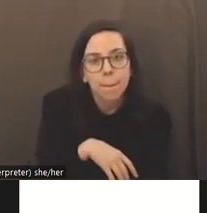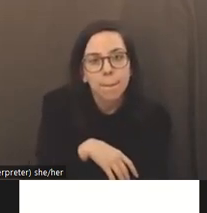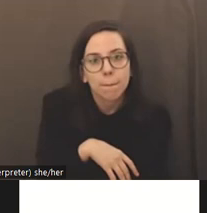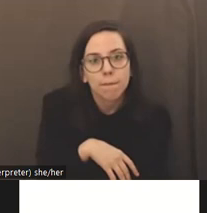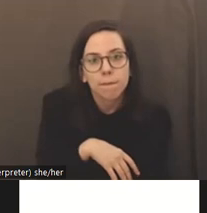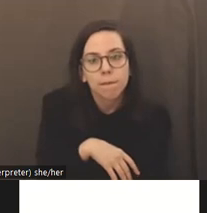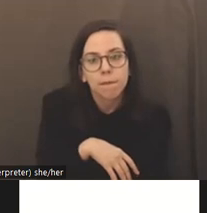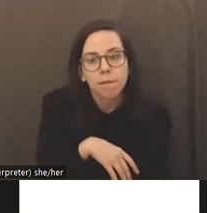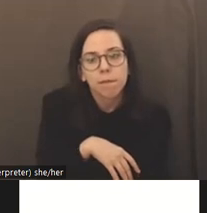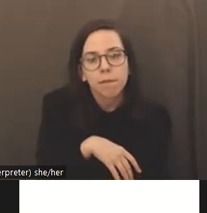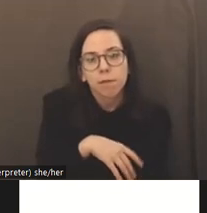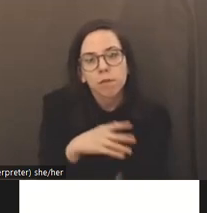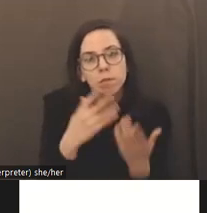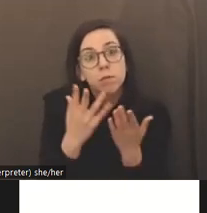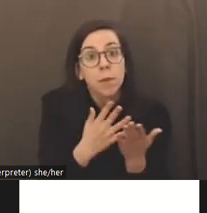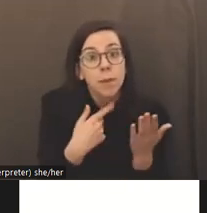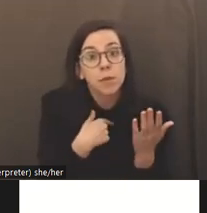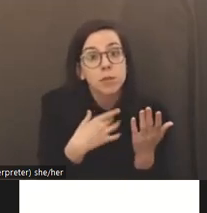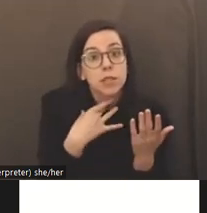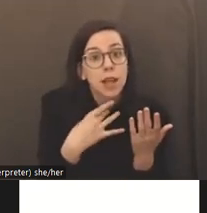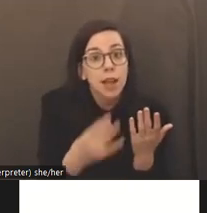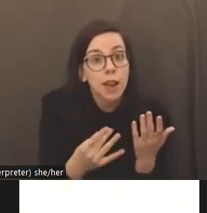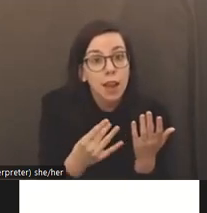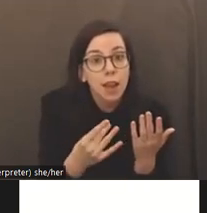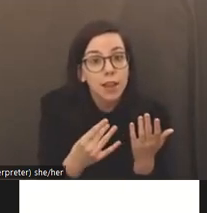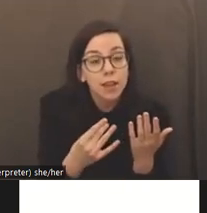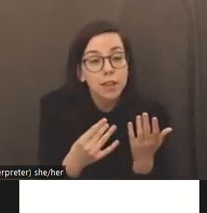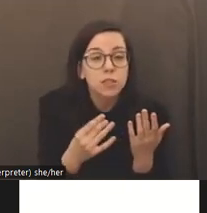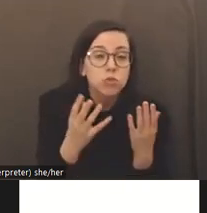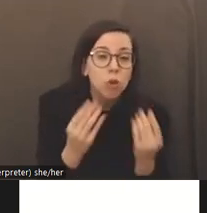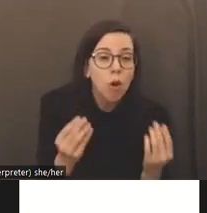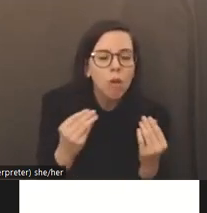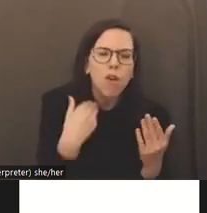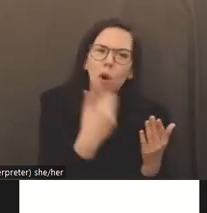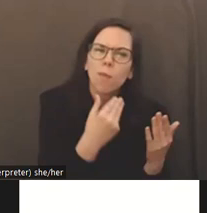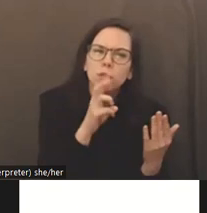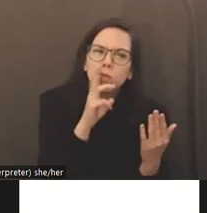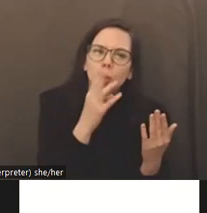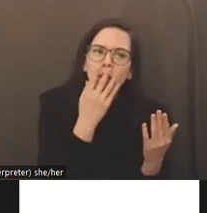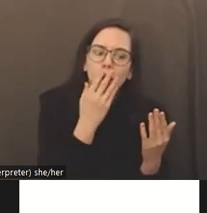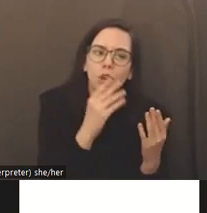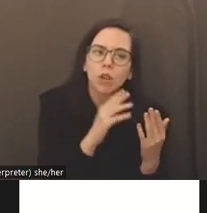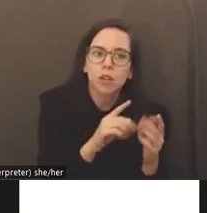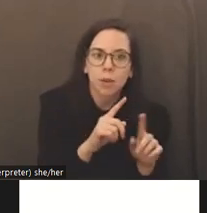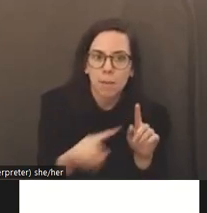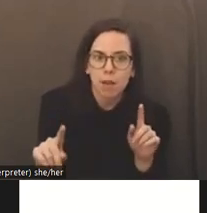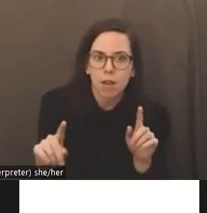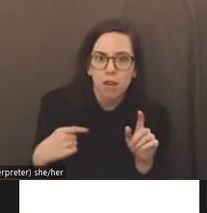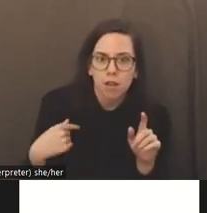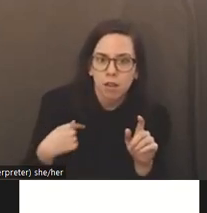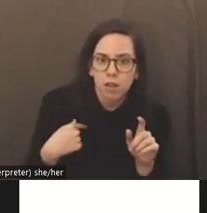very soft, almost watercolor colors, even though I'm working